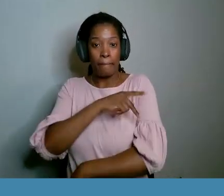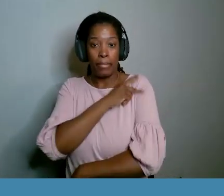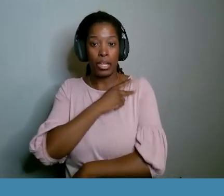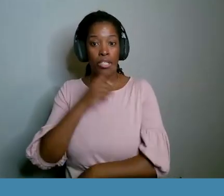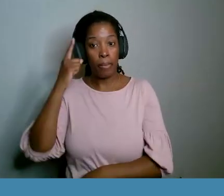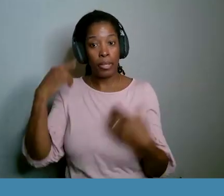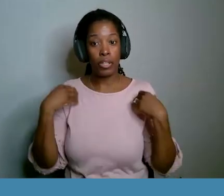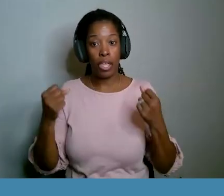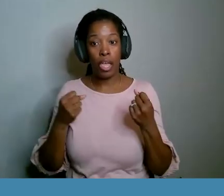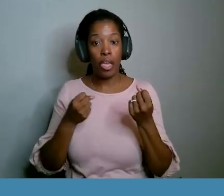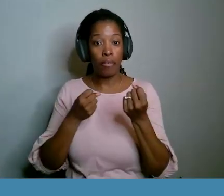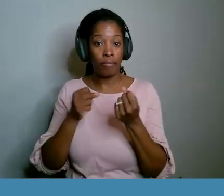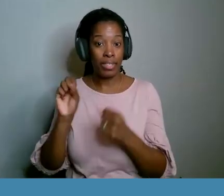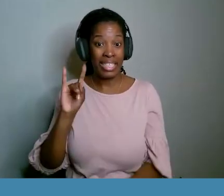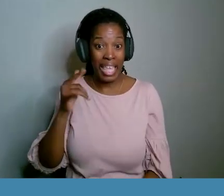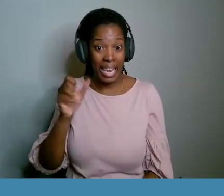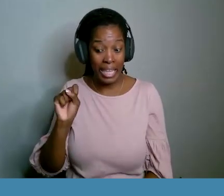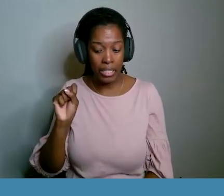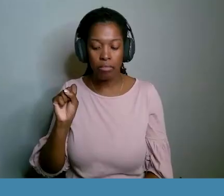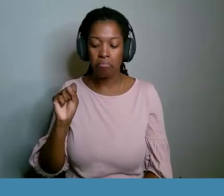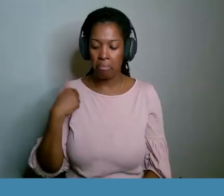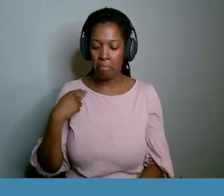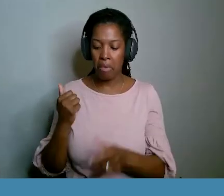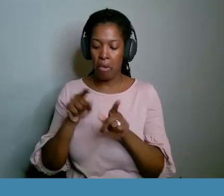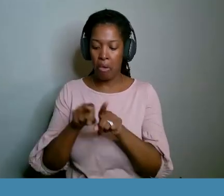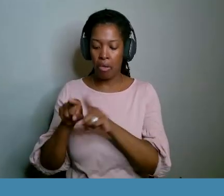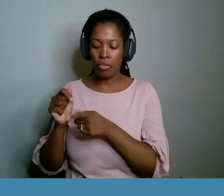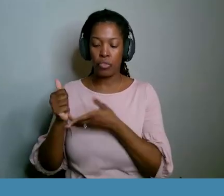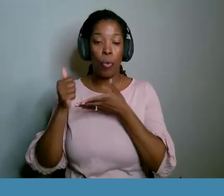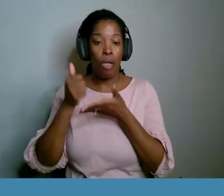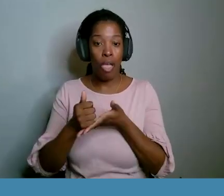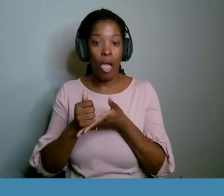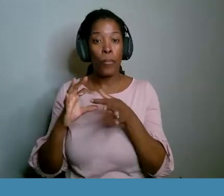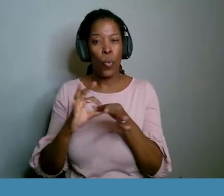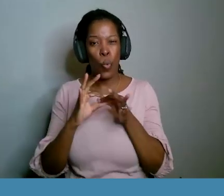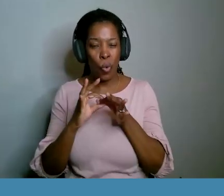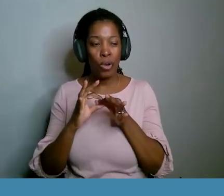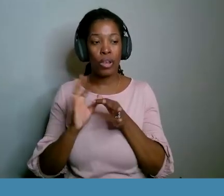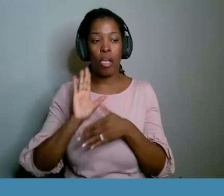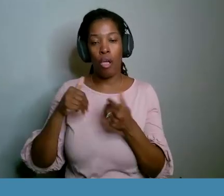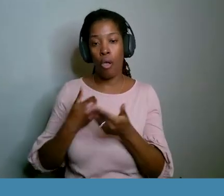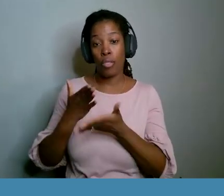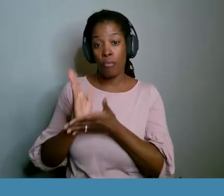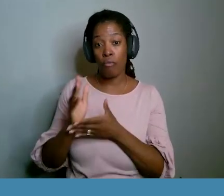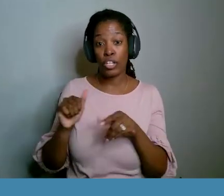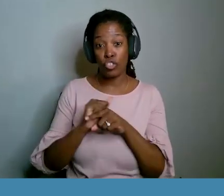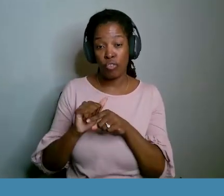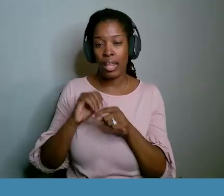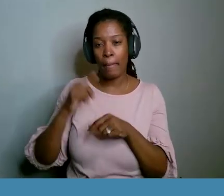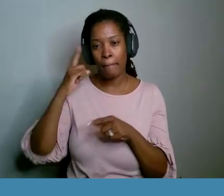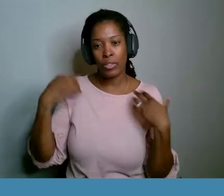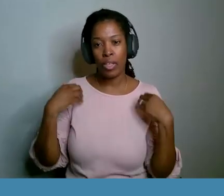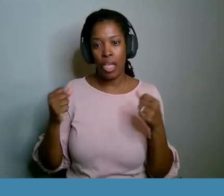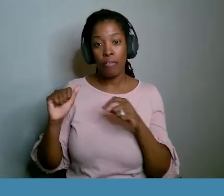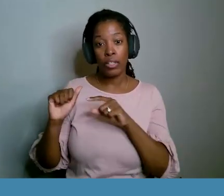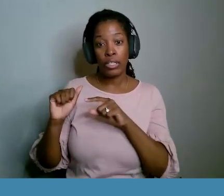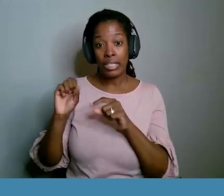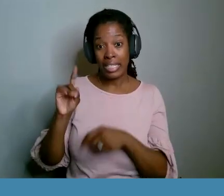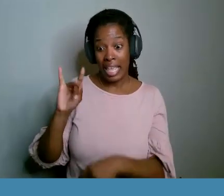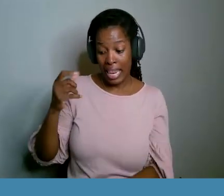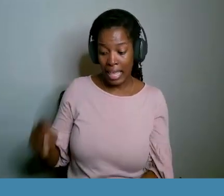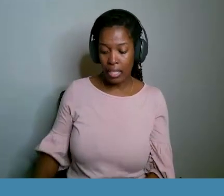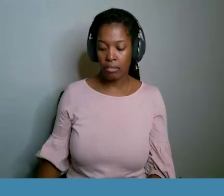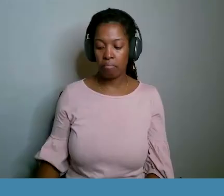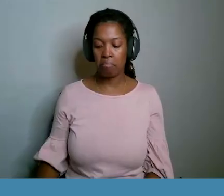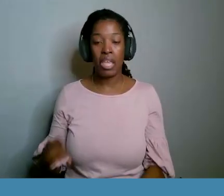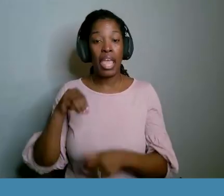I also help coordinate most of our rights trainings in mental health settings, such as inpatient